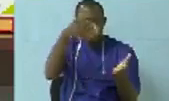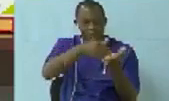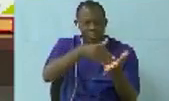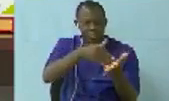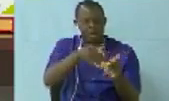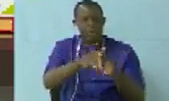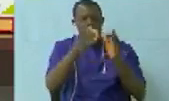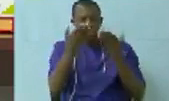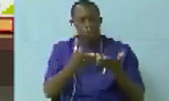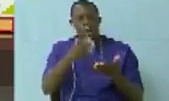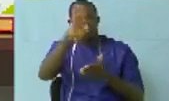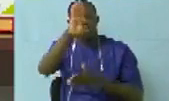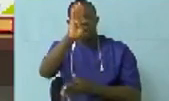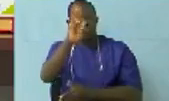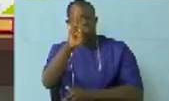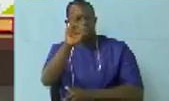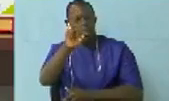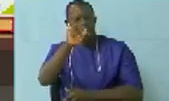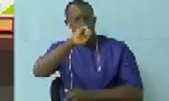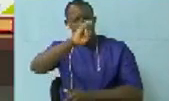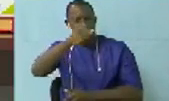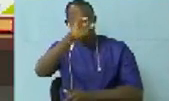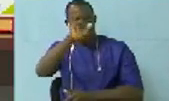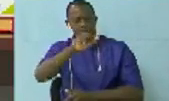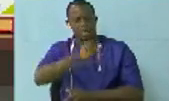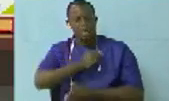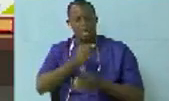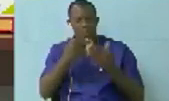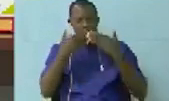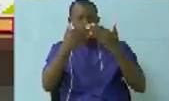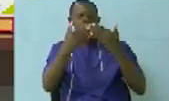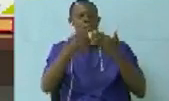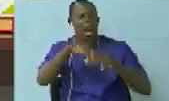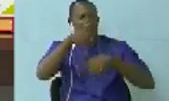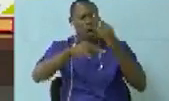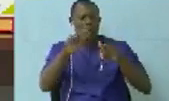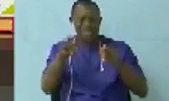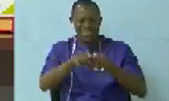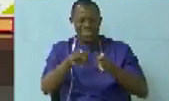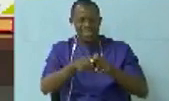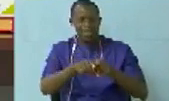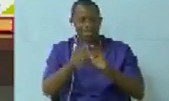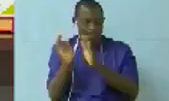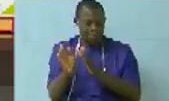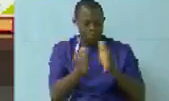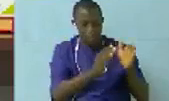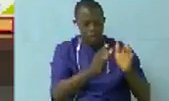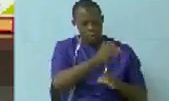us about the the same coup.